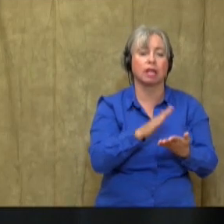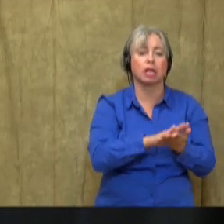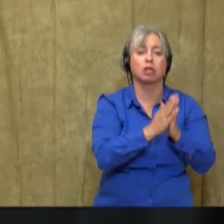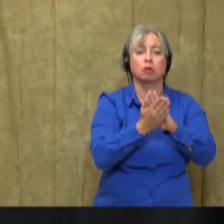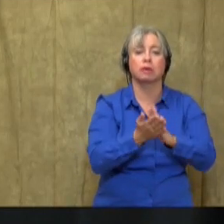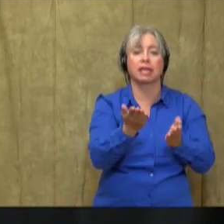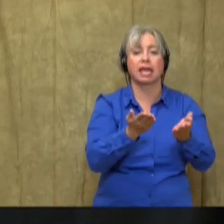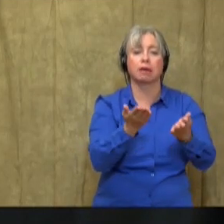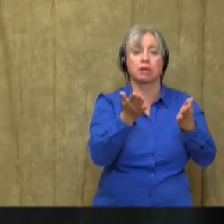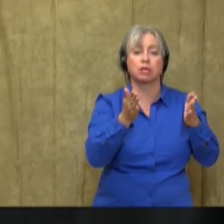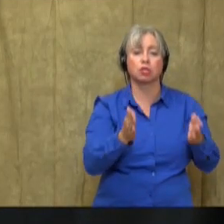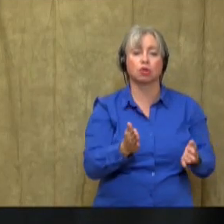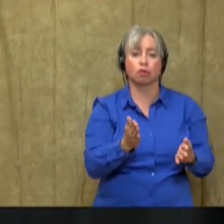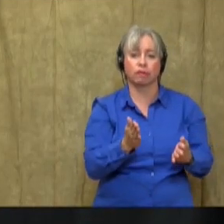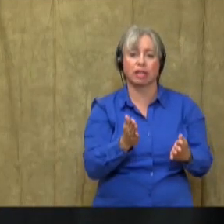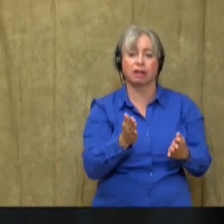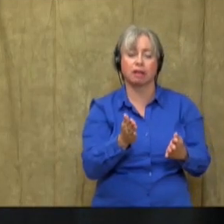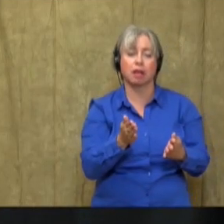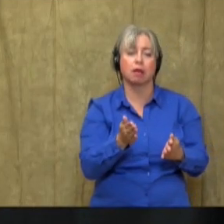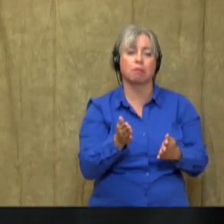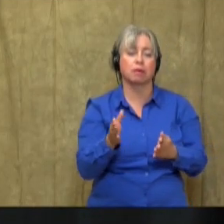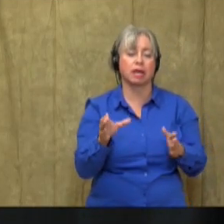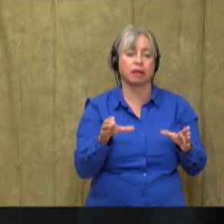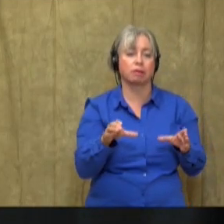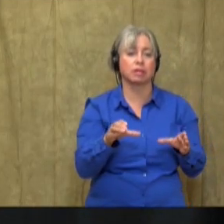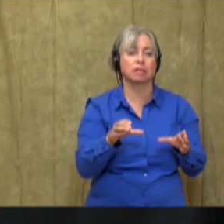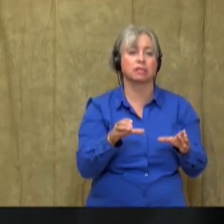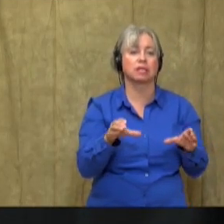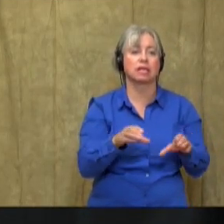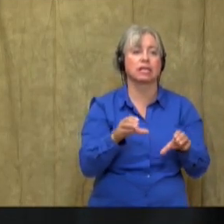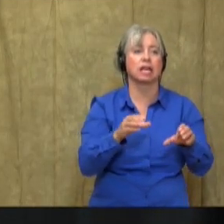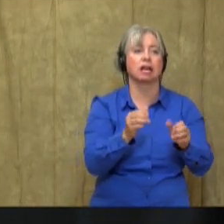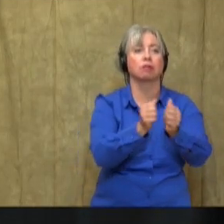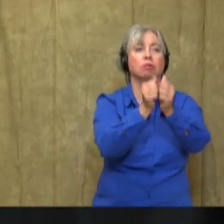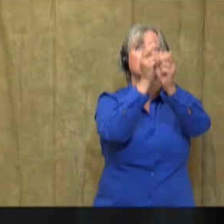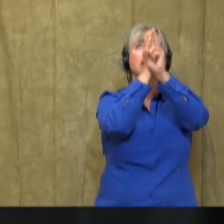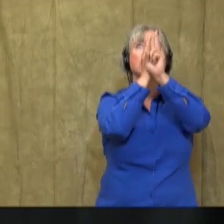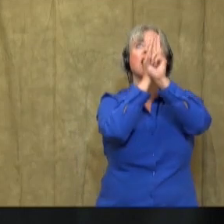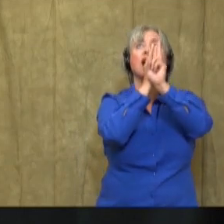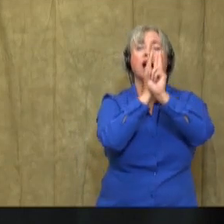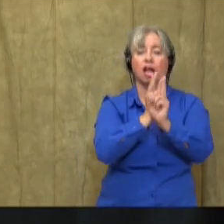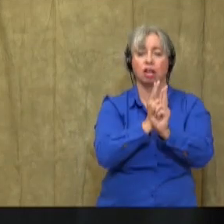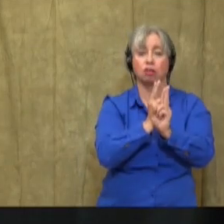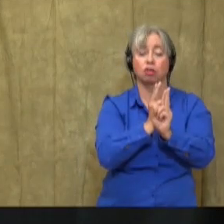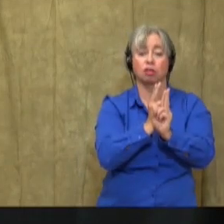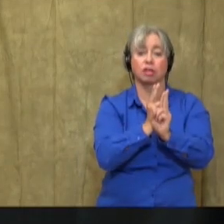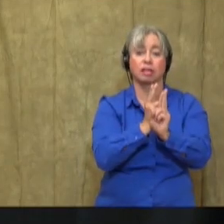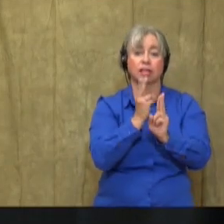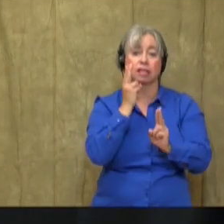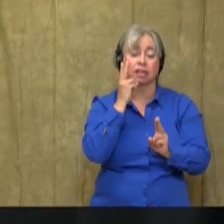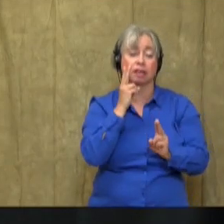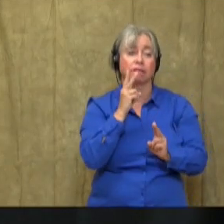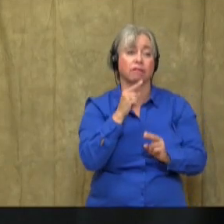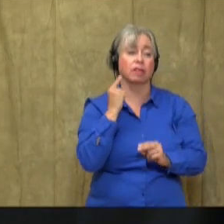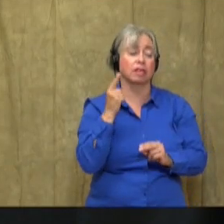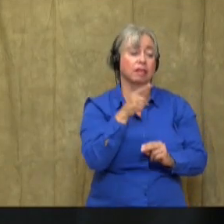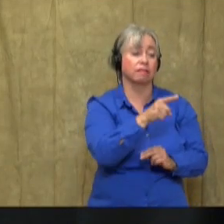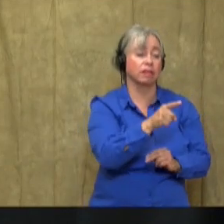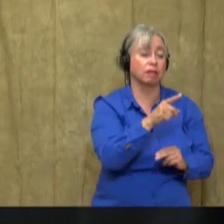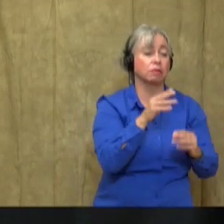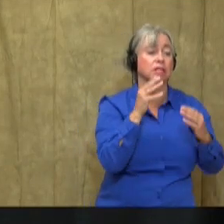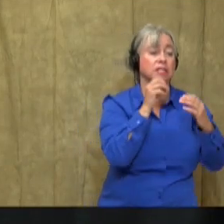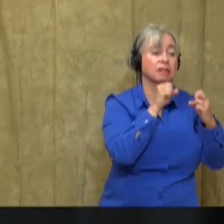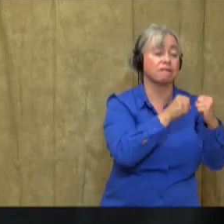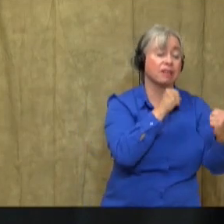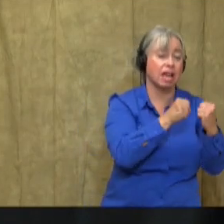that knight, but it was done in an honorary way. You were there. If that knight was in battle, you were their second. You were the one that was there to